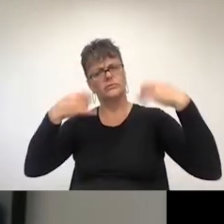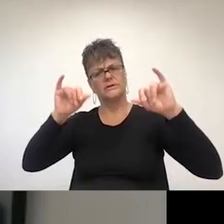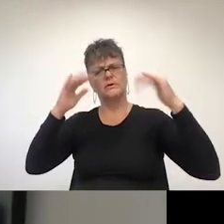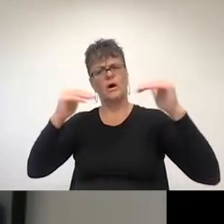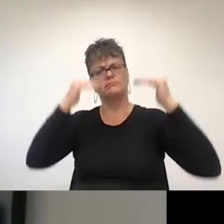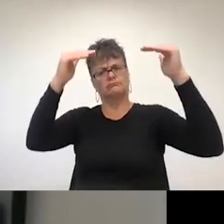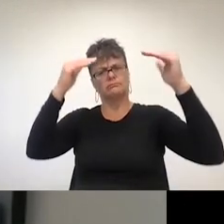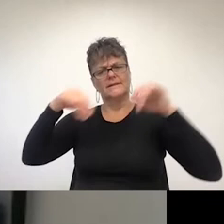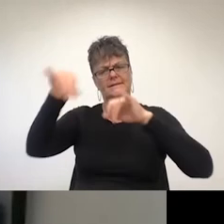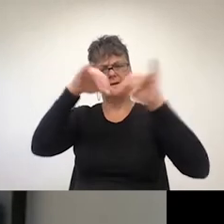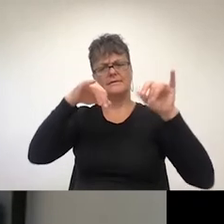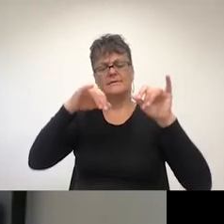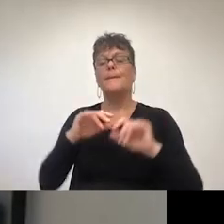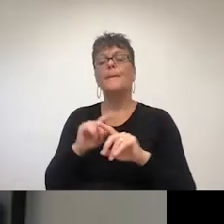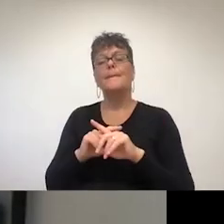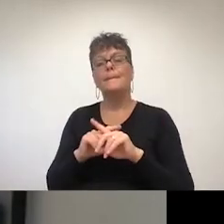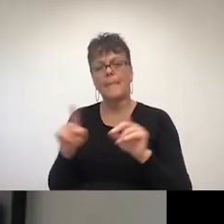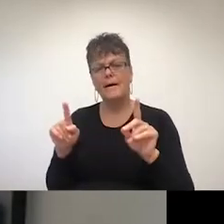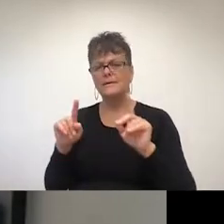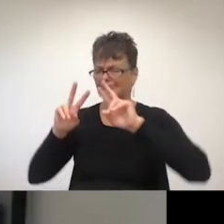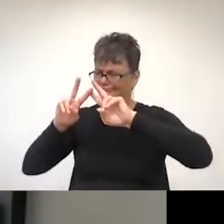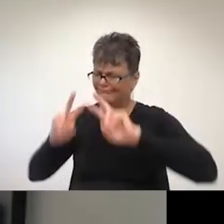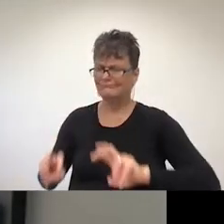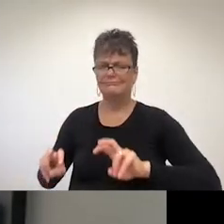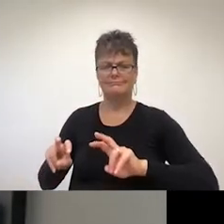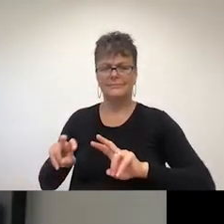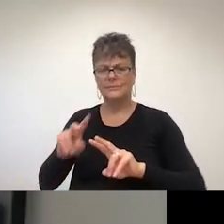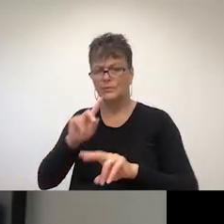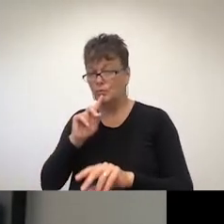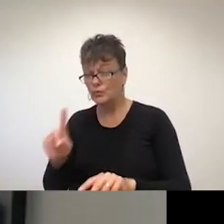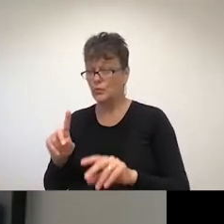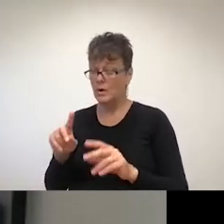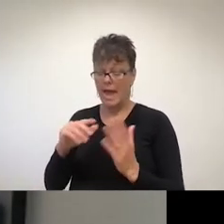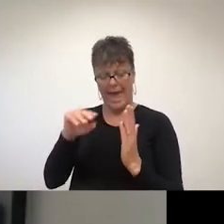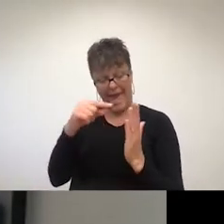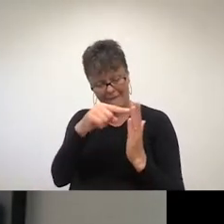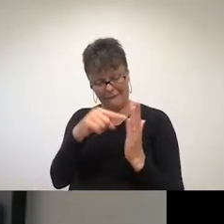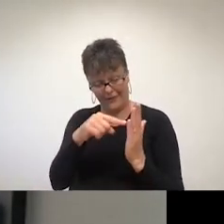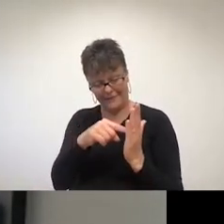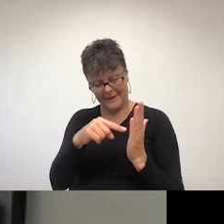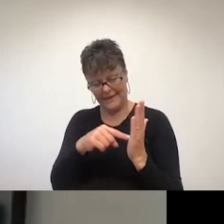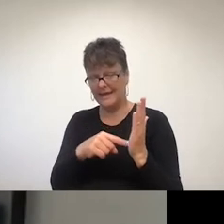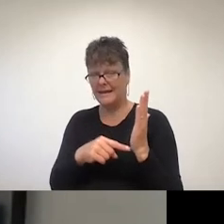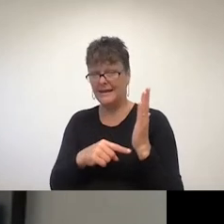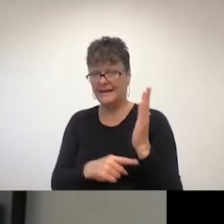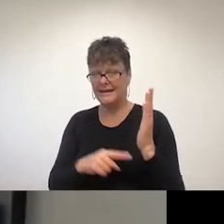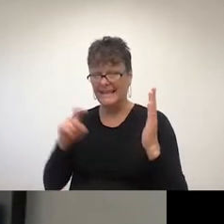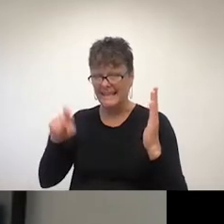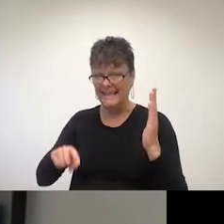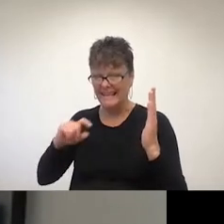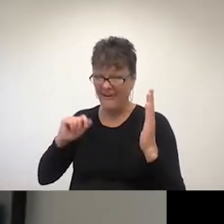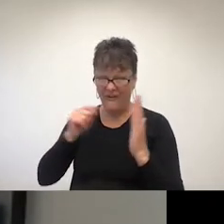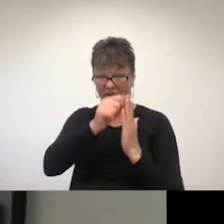standards, and we take a critical eye to asking ourselves, is everything that's on my syllabus really necessary? For